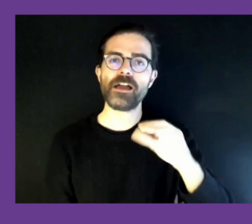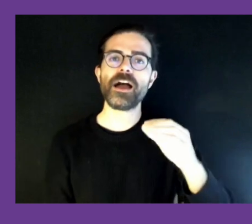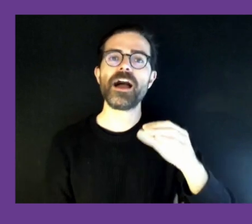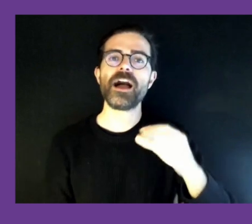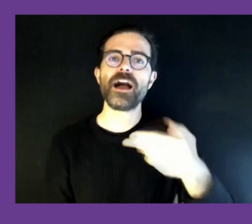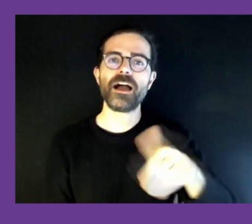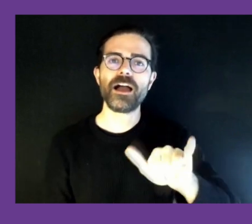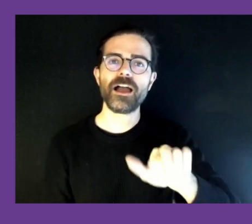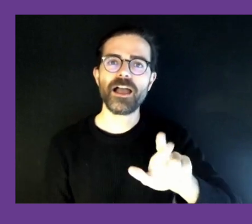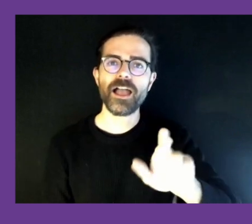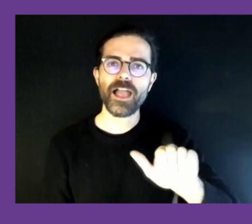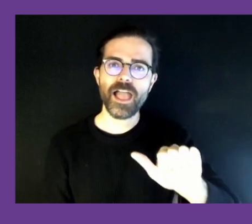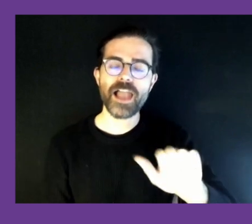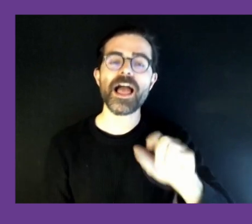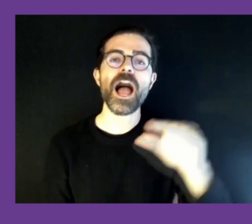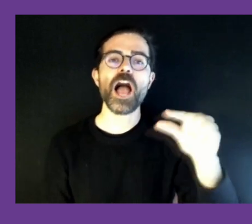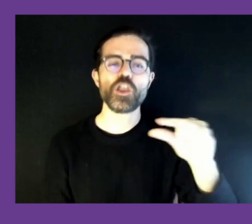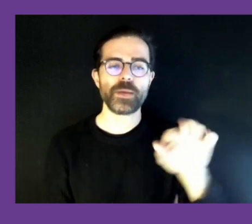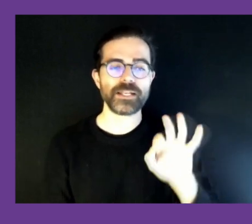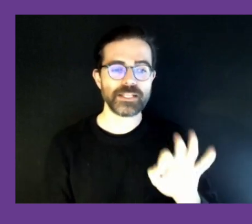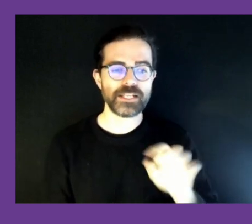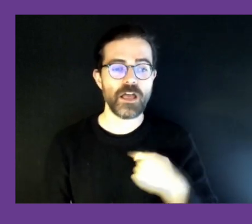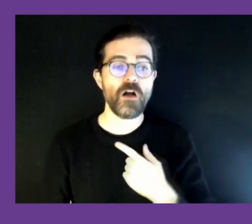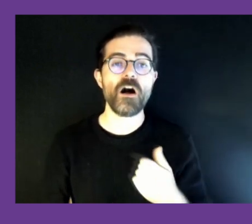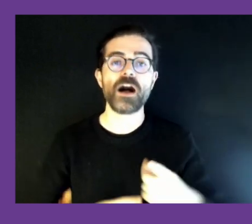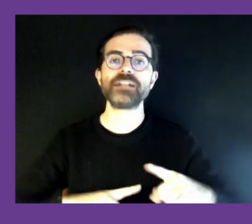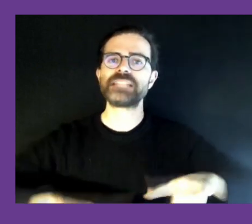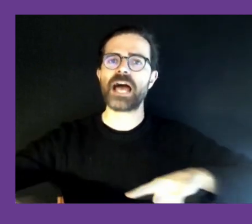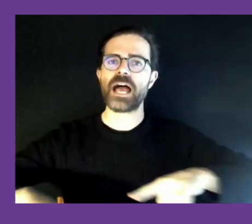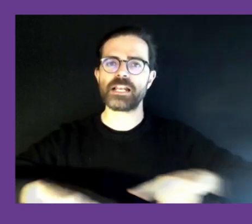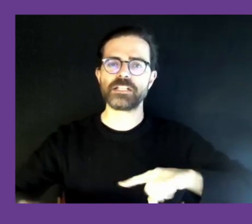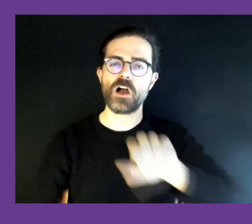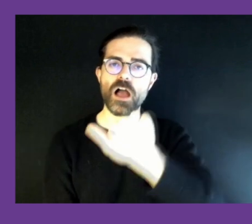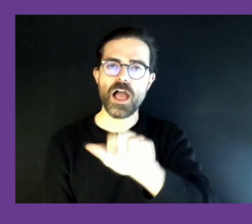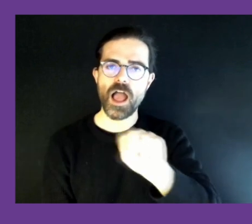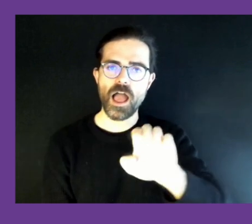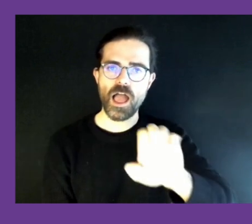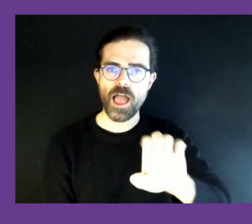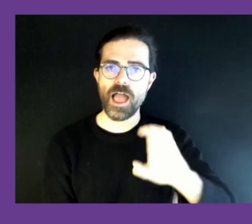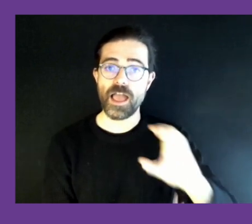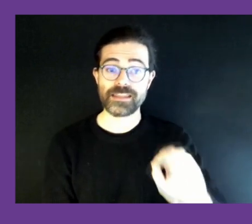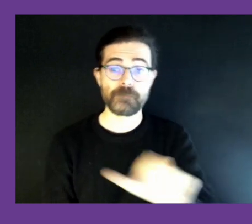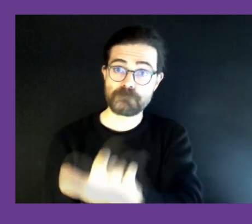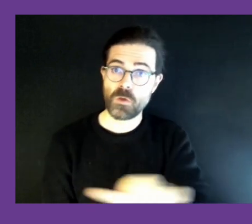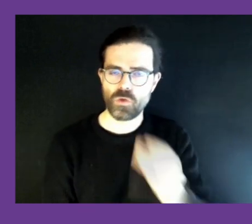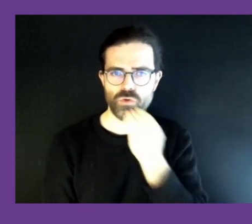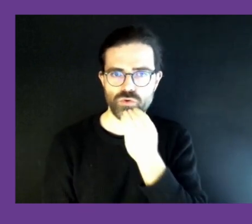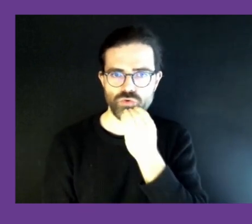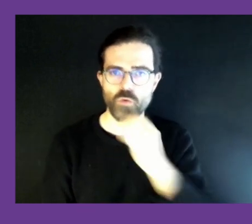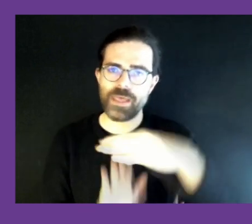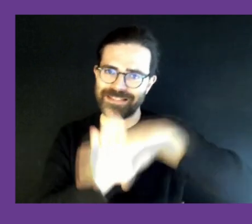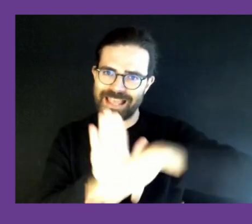Director General of ANEC. ANEC is the association representing consumers in standardization. We are very pleased to be